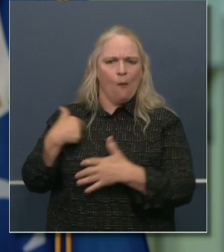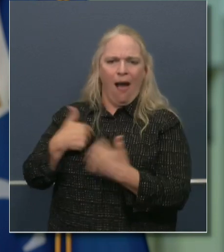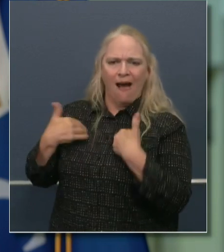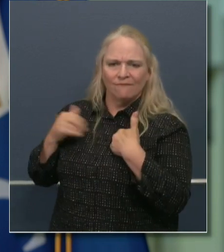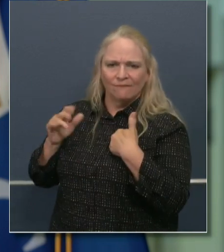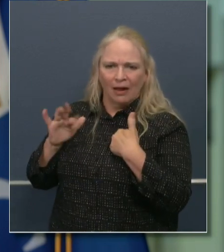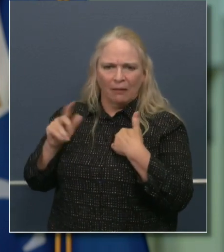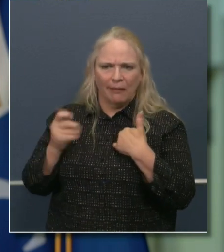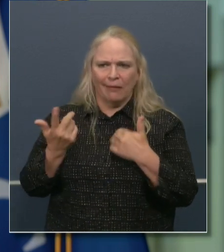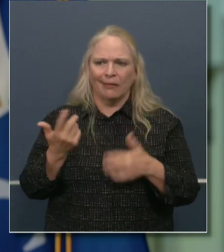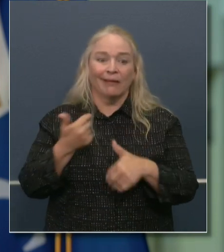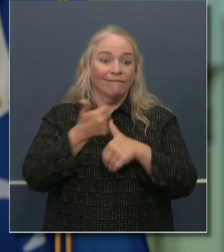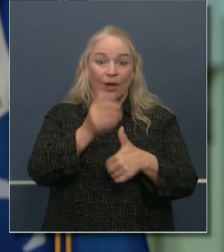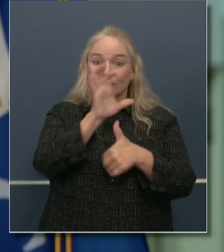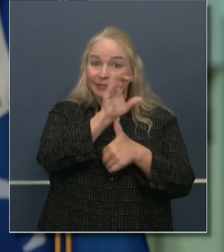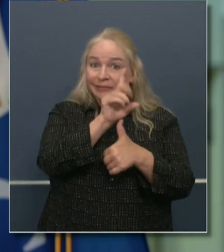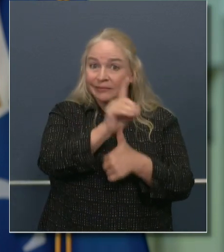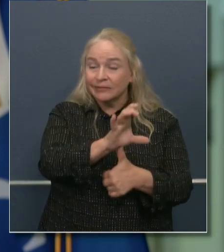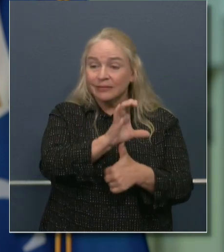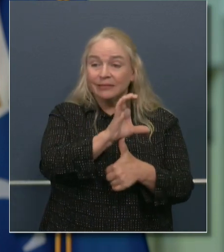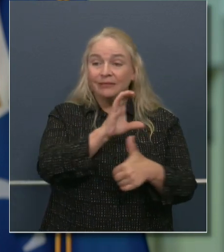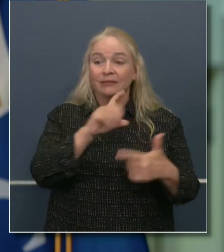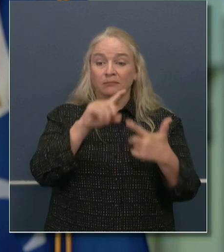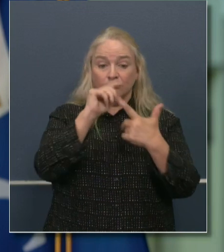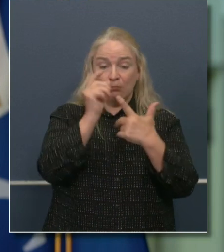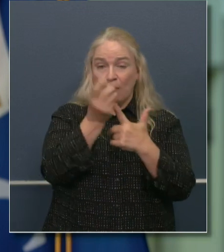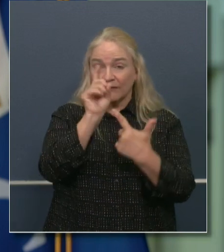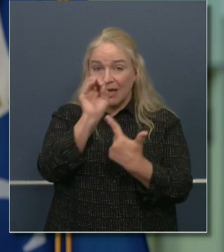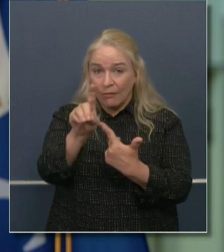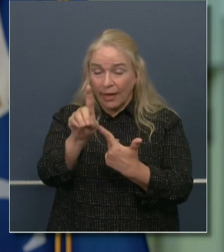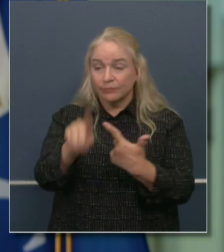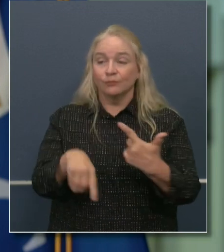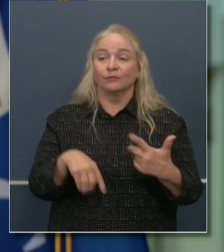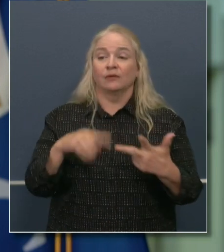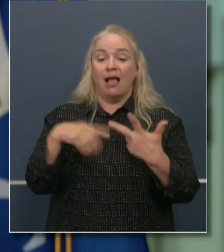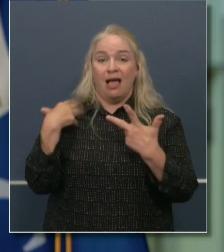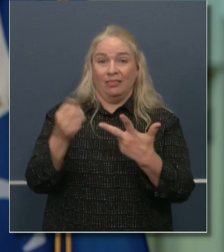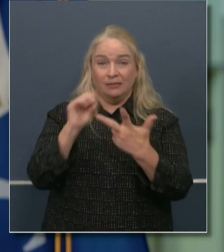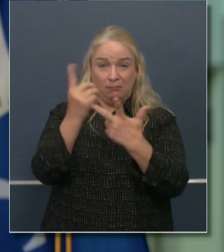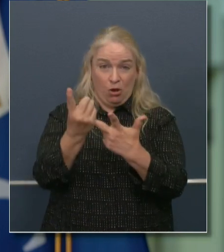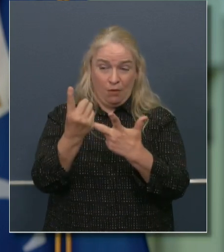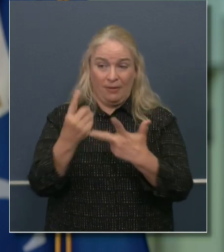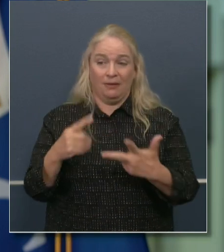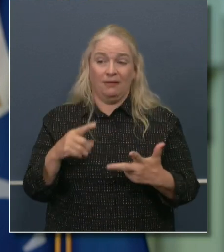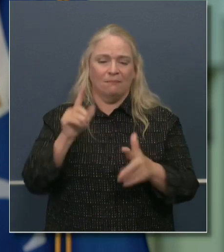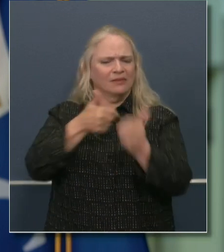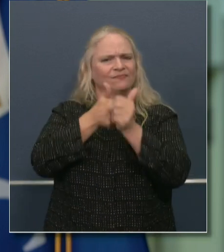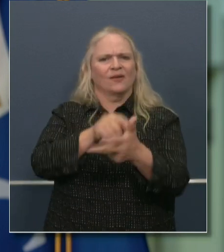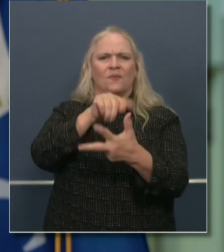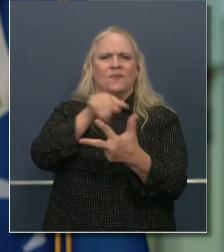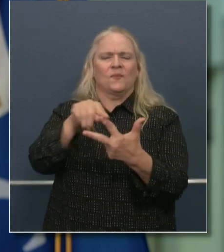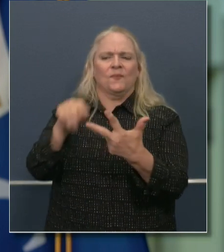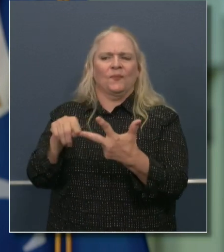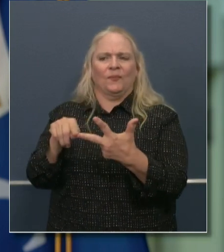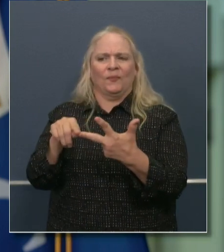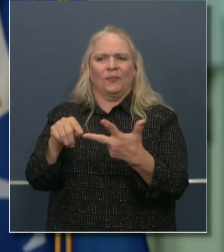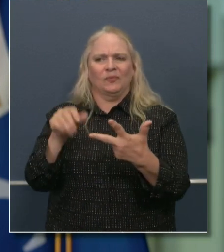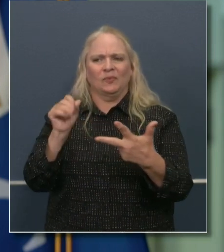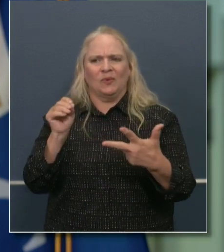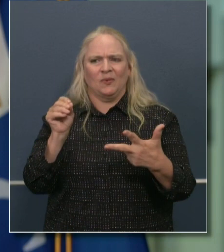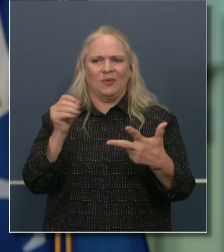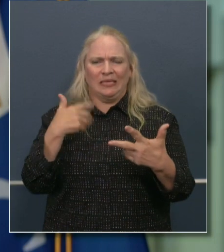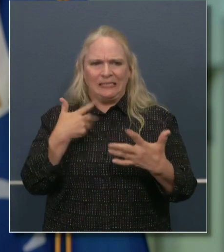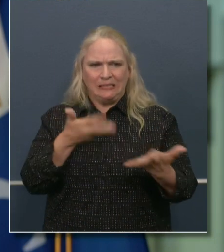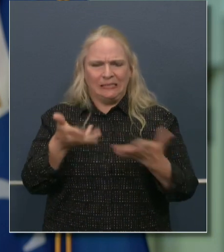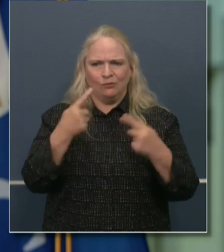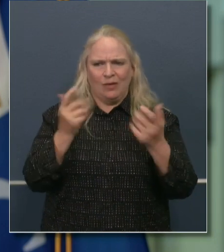CDE guidelines, Department of Education at state level, and our own health guidelines in partnerships with locals,